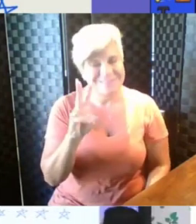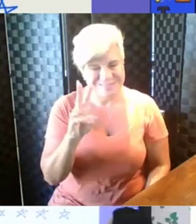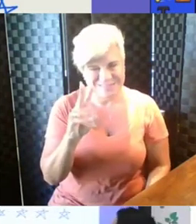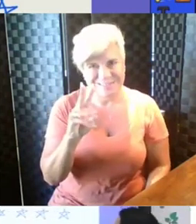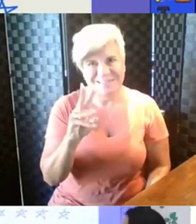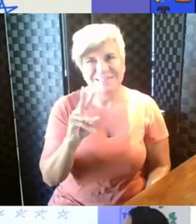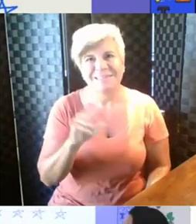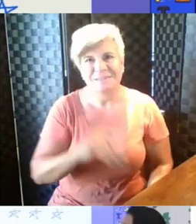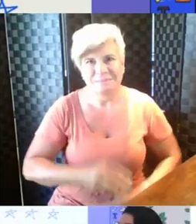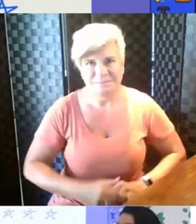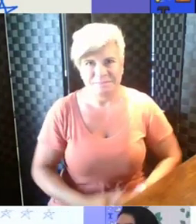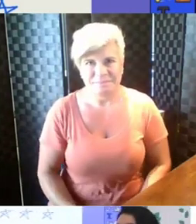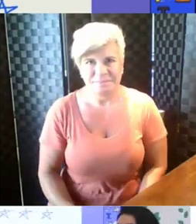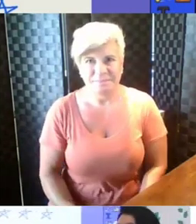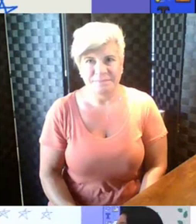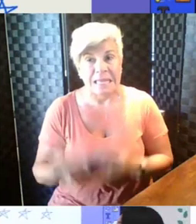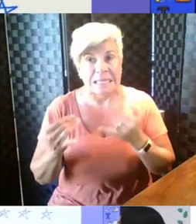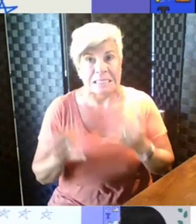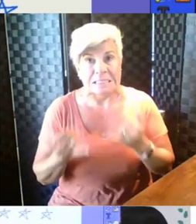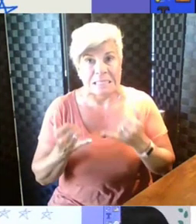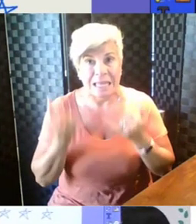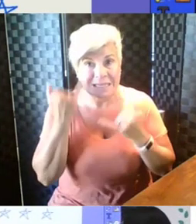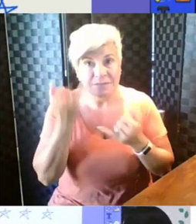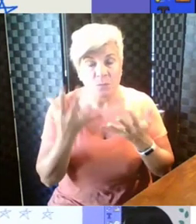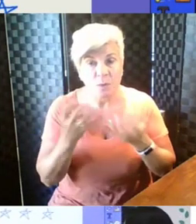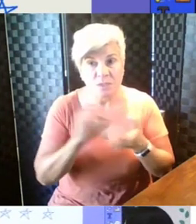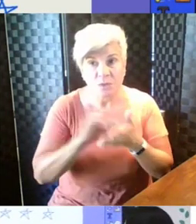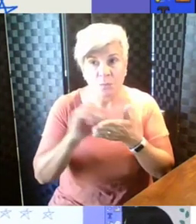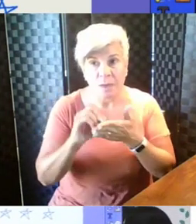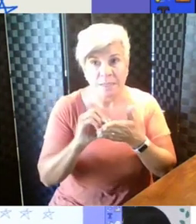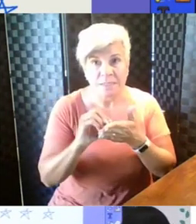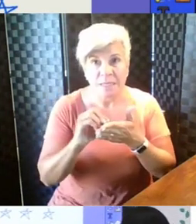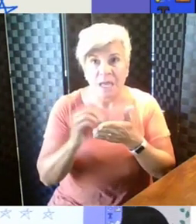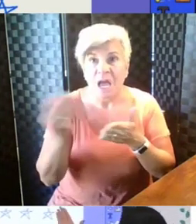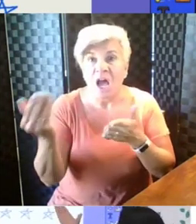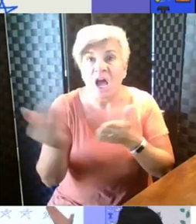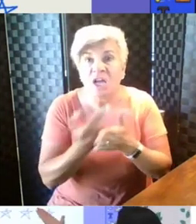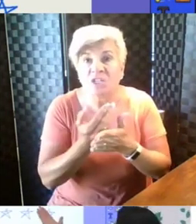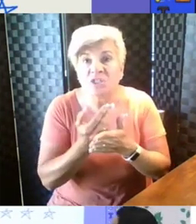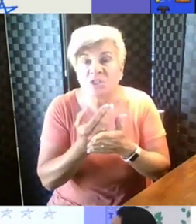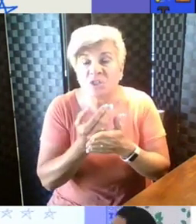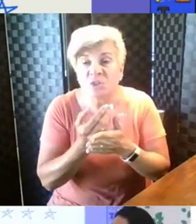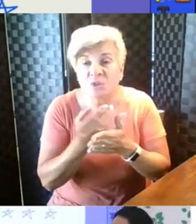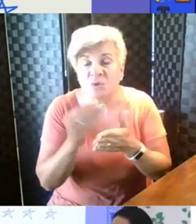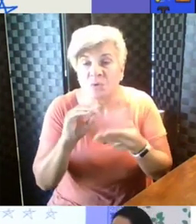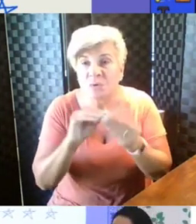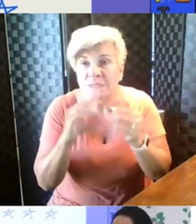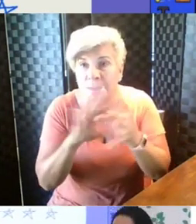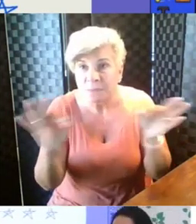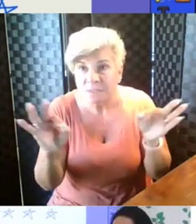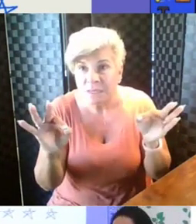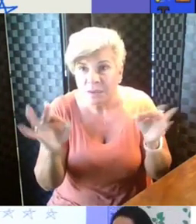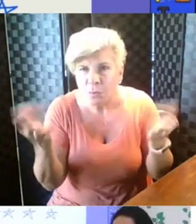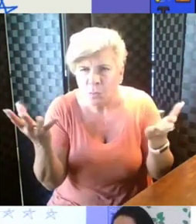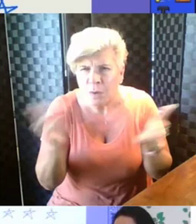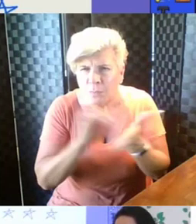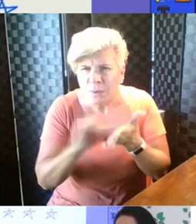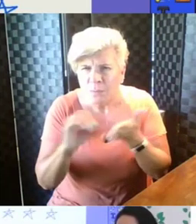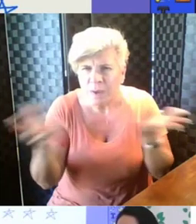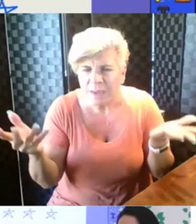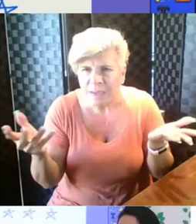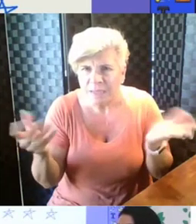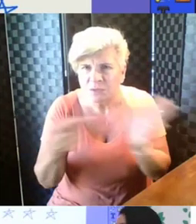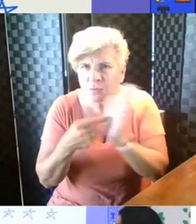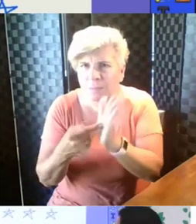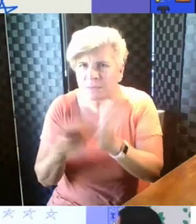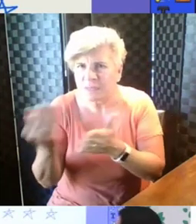16. So now if we want to write an equation to represent the new array, what would that equation